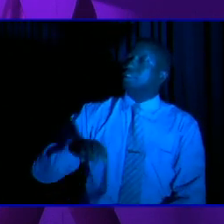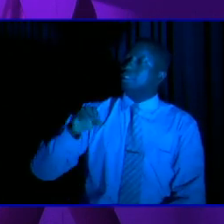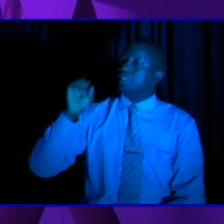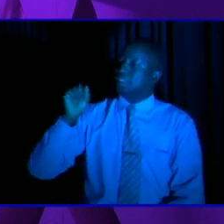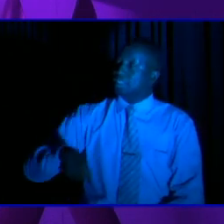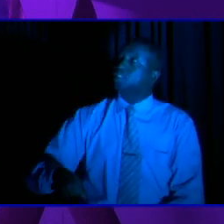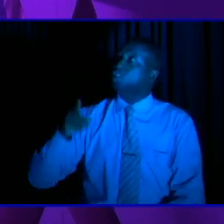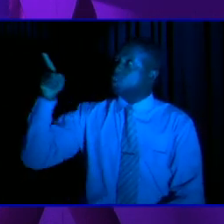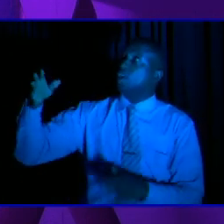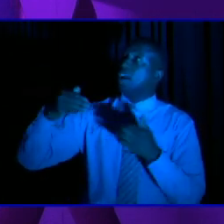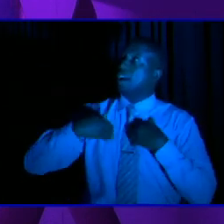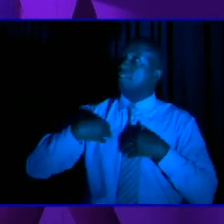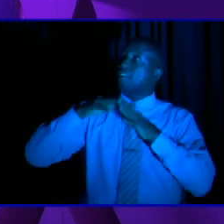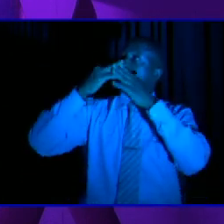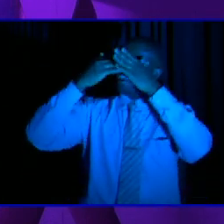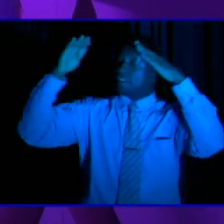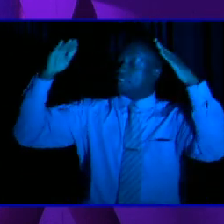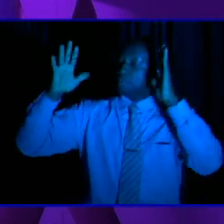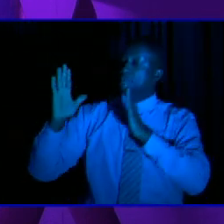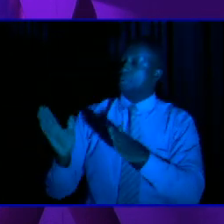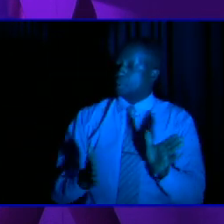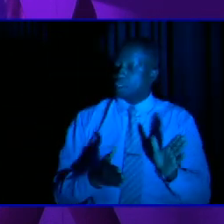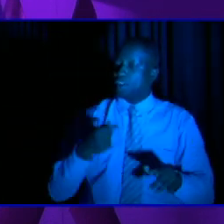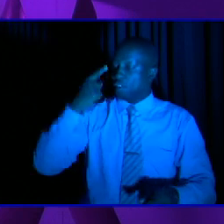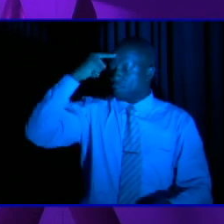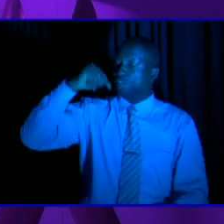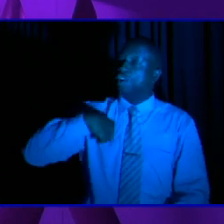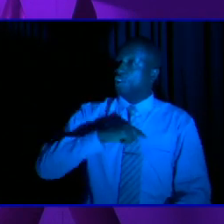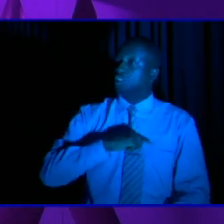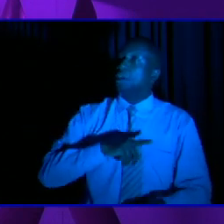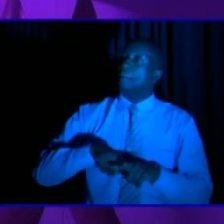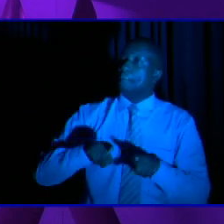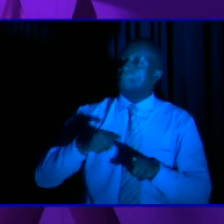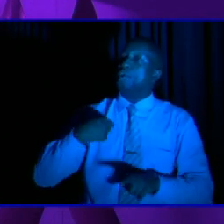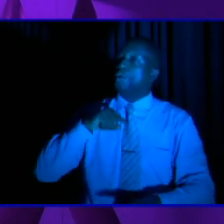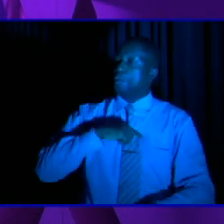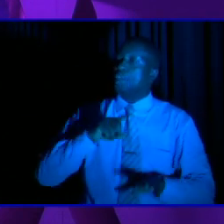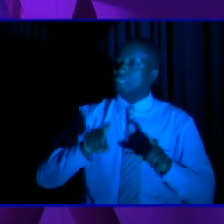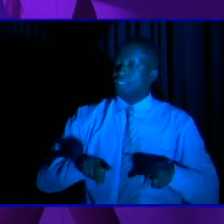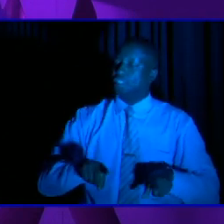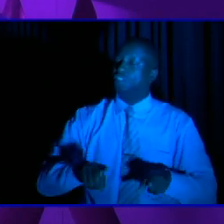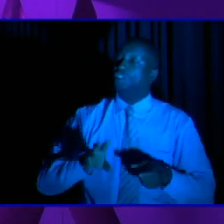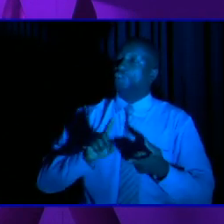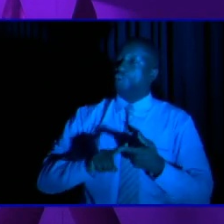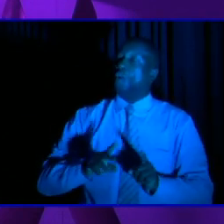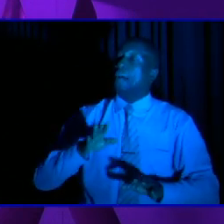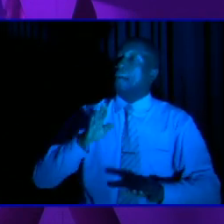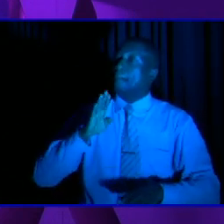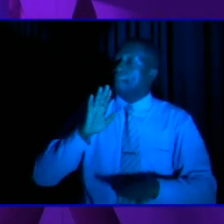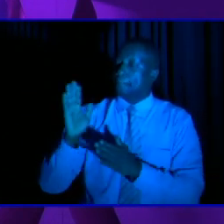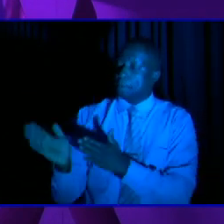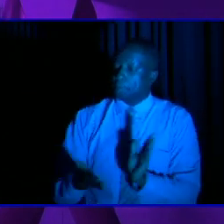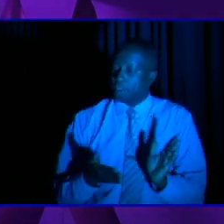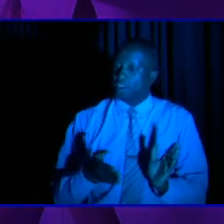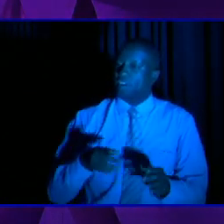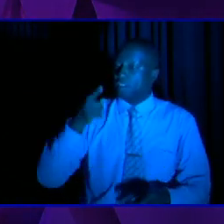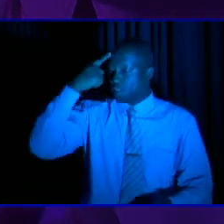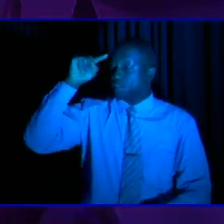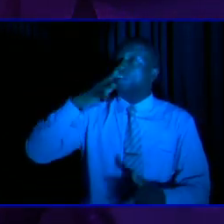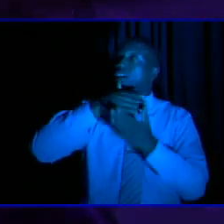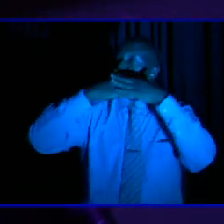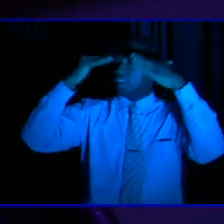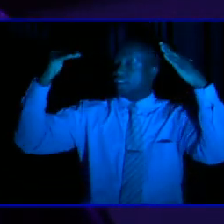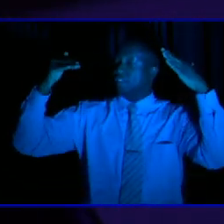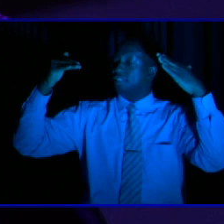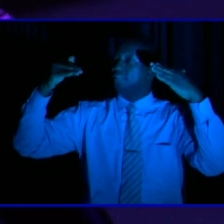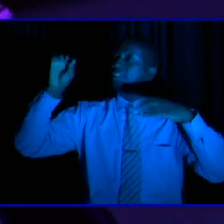us, we must be prepared for heaven. In as much, Almighty Father, as there is a feast which you have invited us to dine